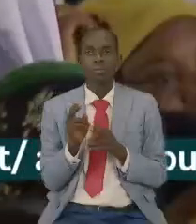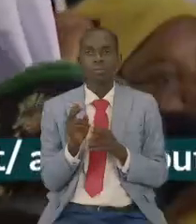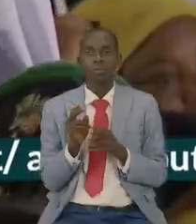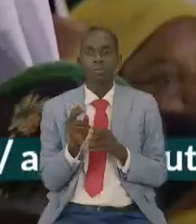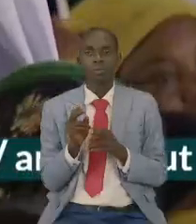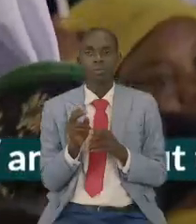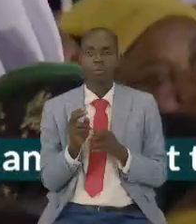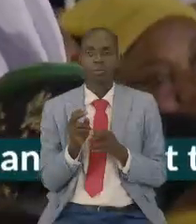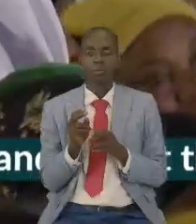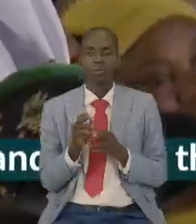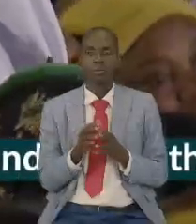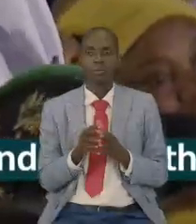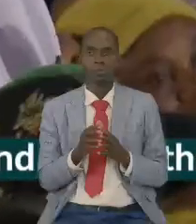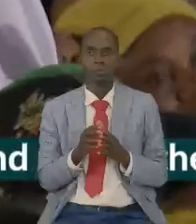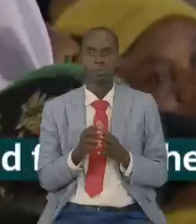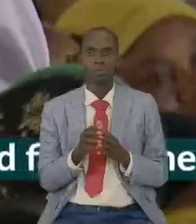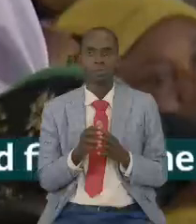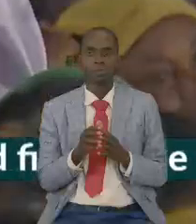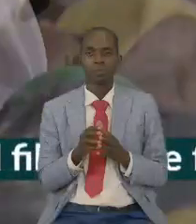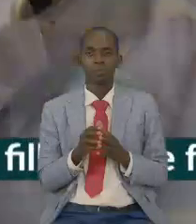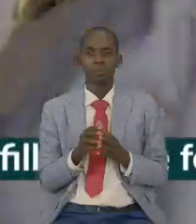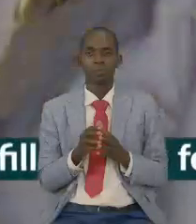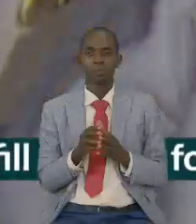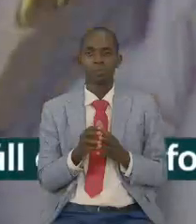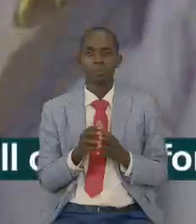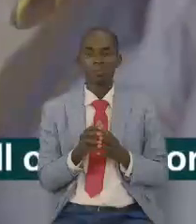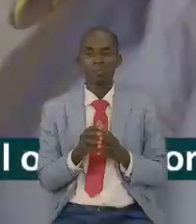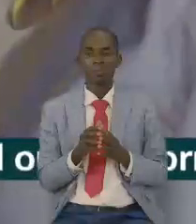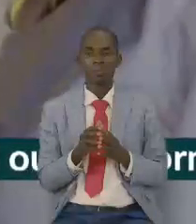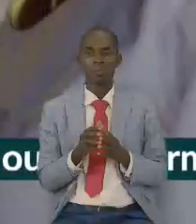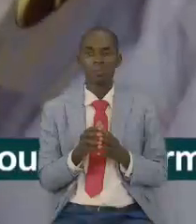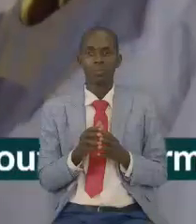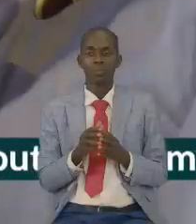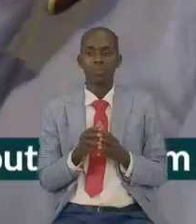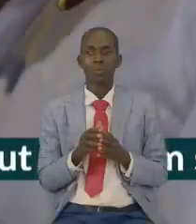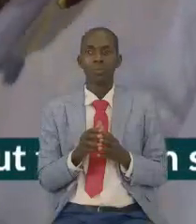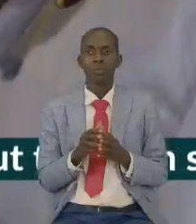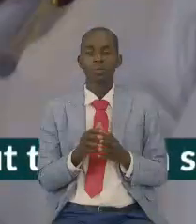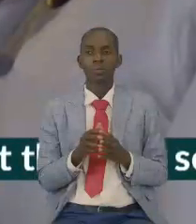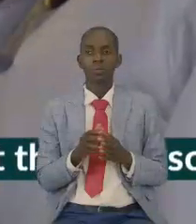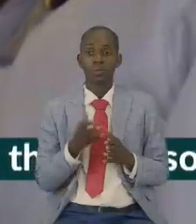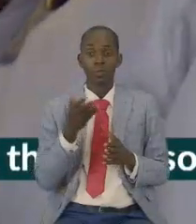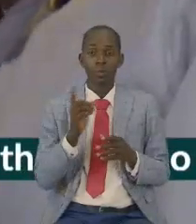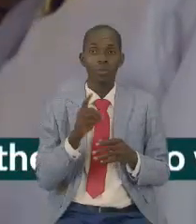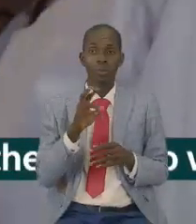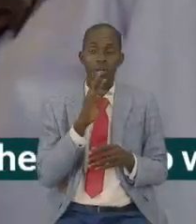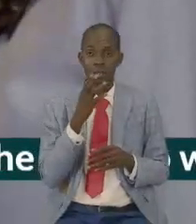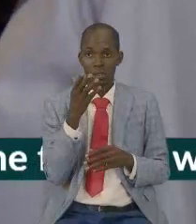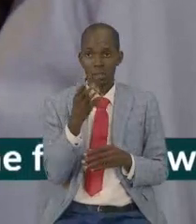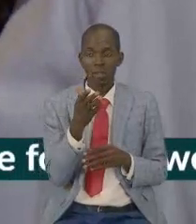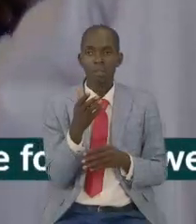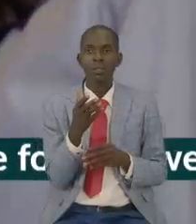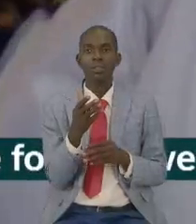Those that were trained to do this, going now, look at those outside the fence. Send some counselors